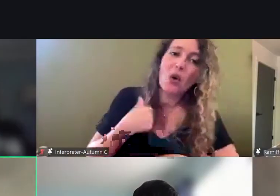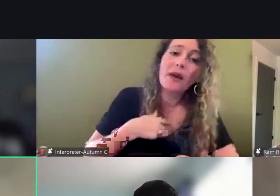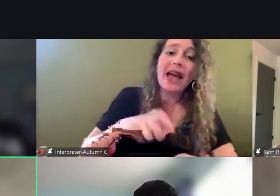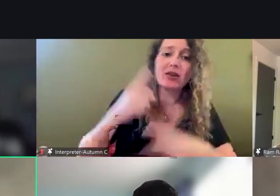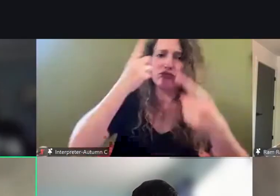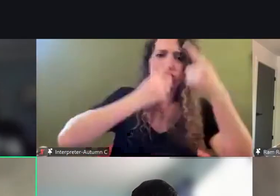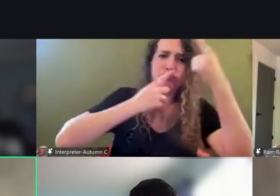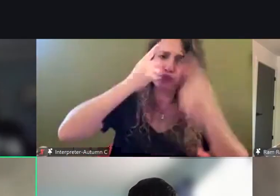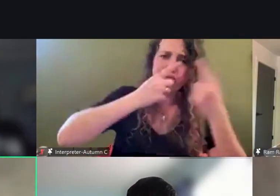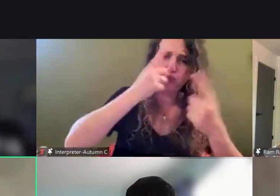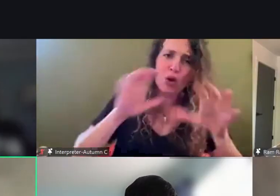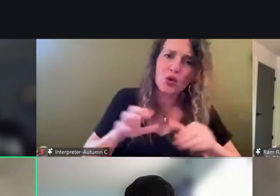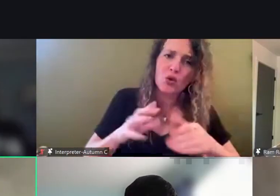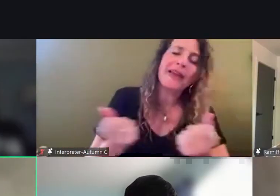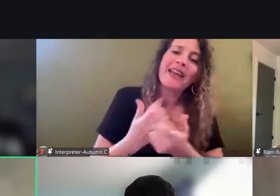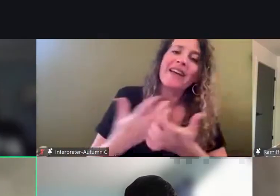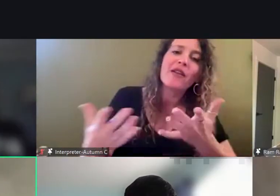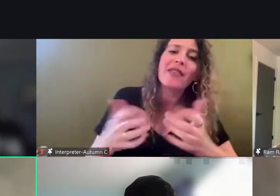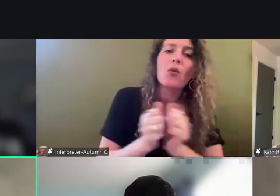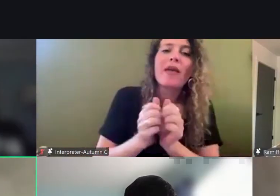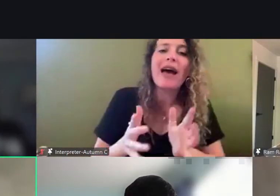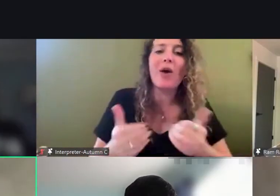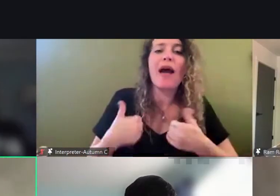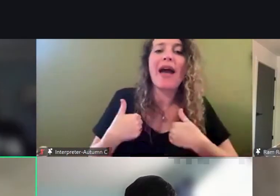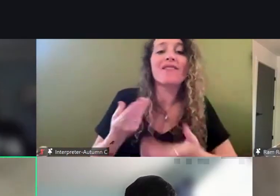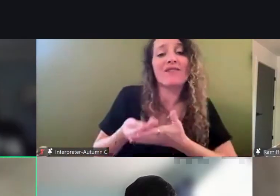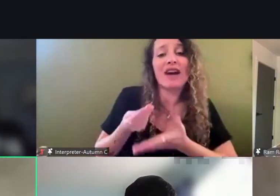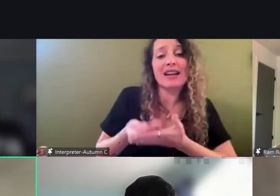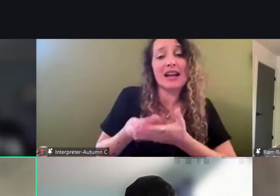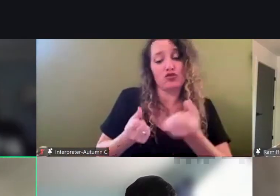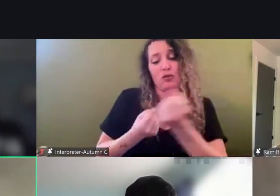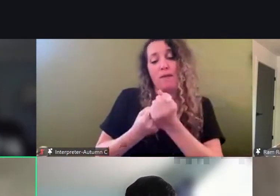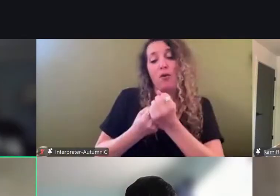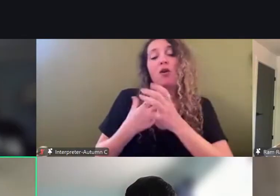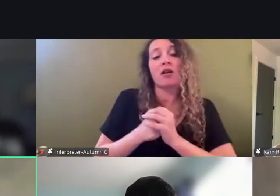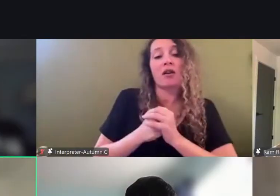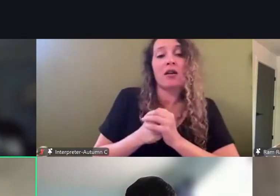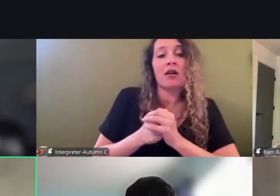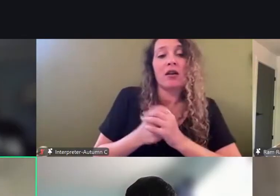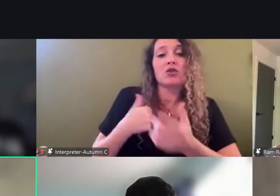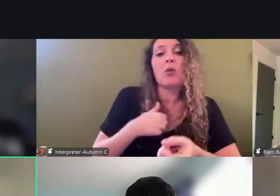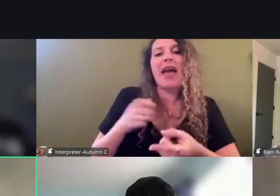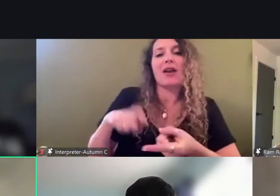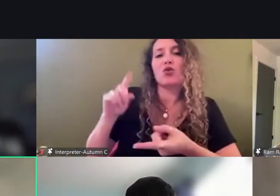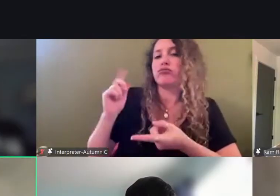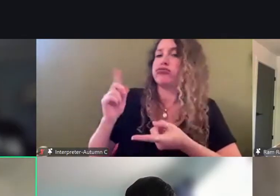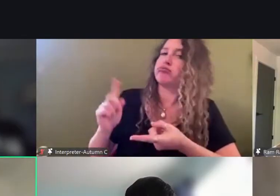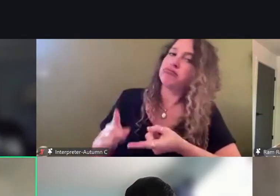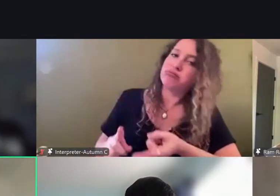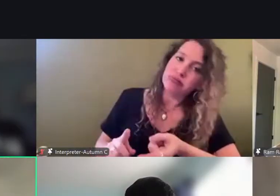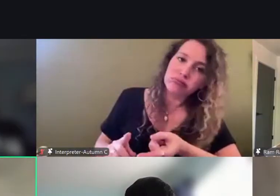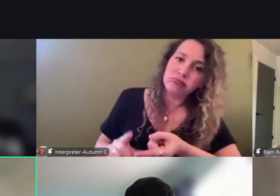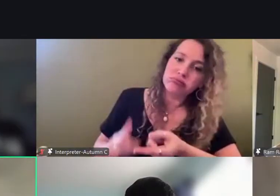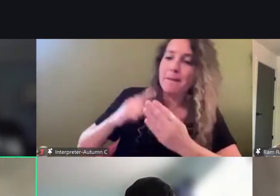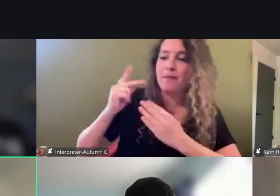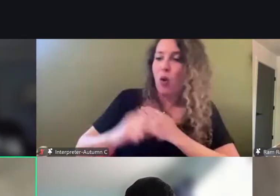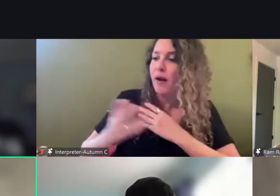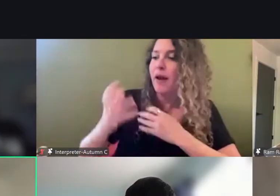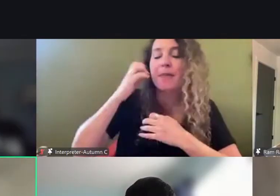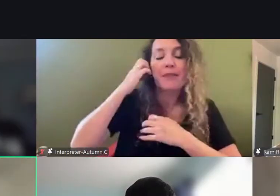to do everything without having financial support. And so we've had to cut down on some of our programming. We haven't been able